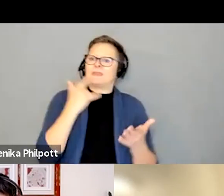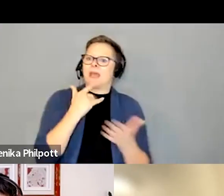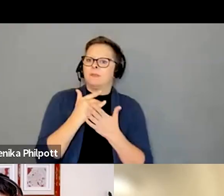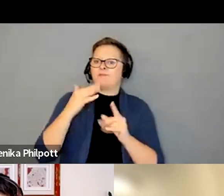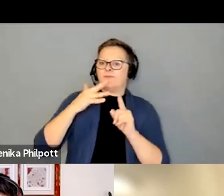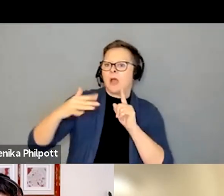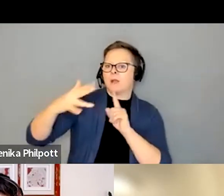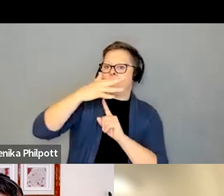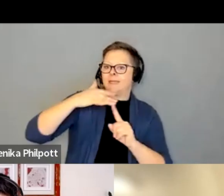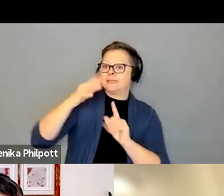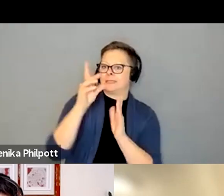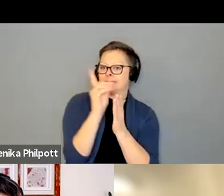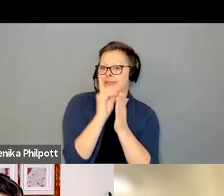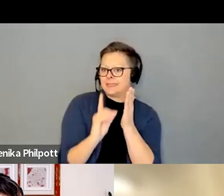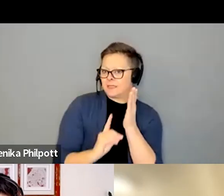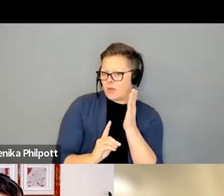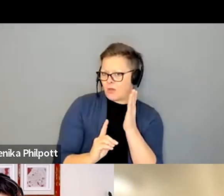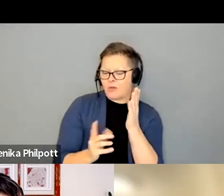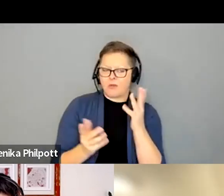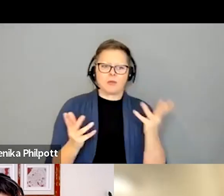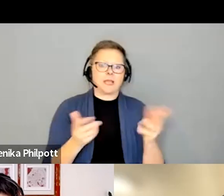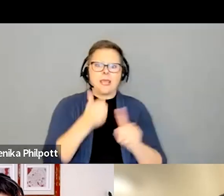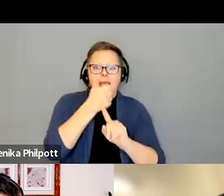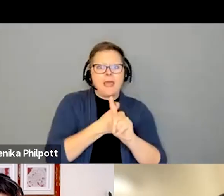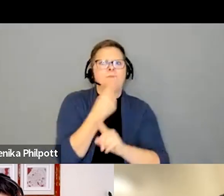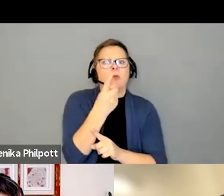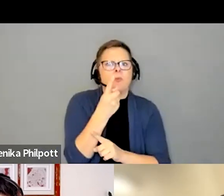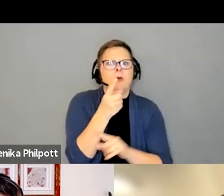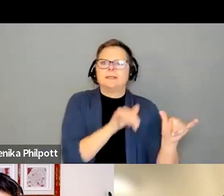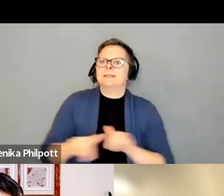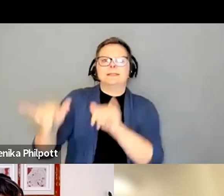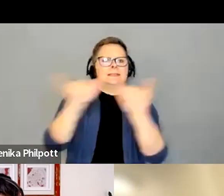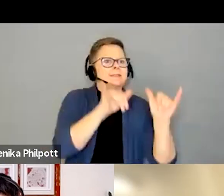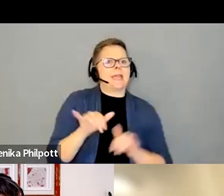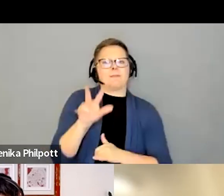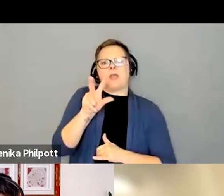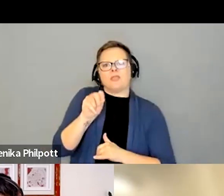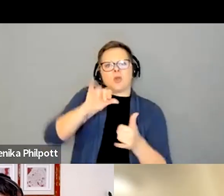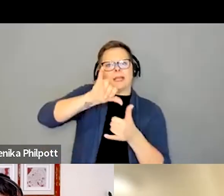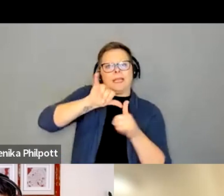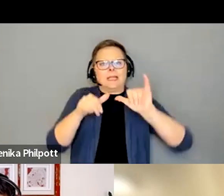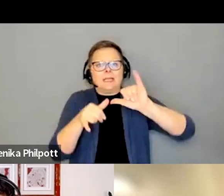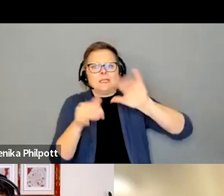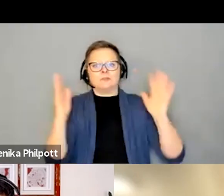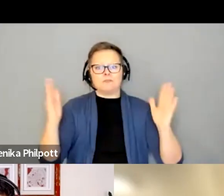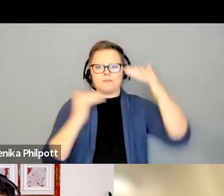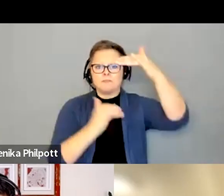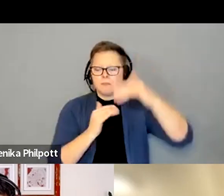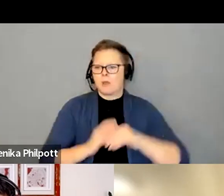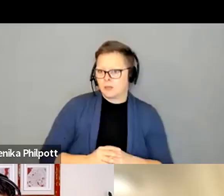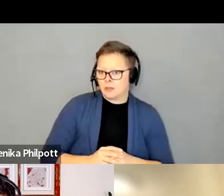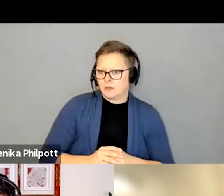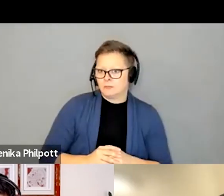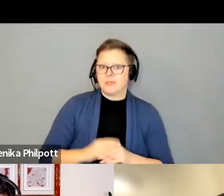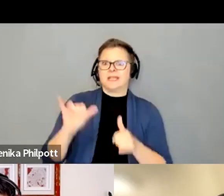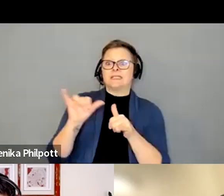design for the workplace? What if we started saying everybody gets a 30-inch monitor? What if we started talking about how instead of size 9